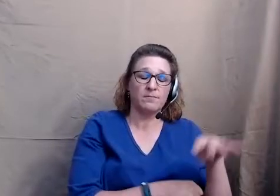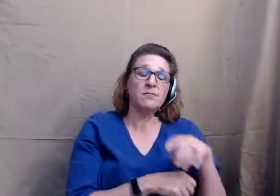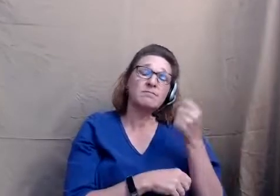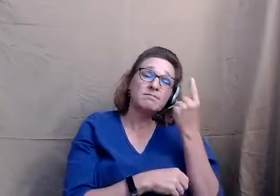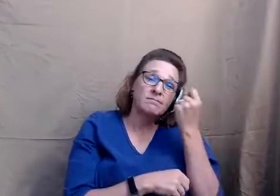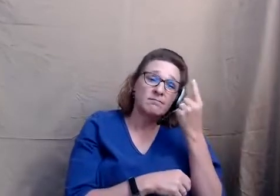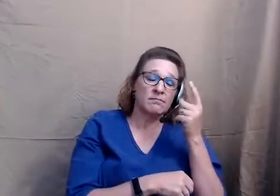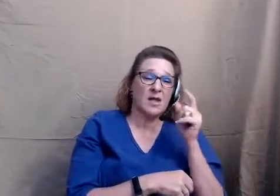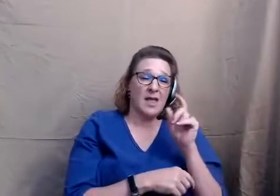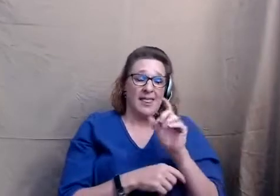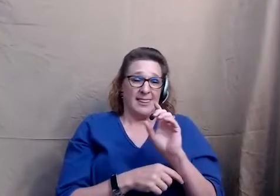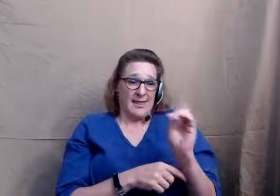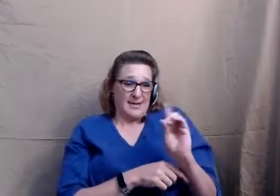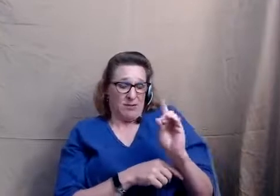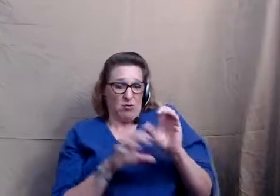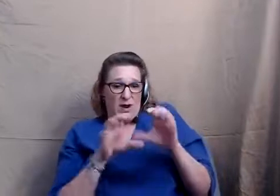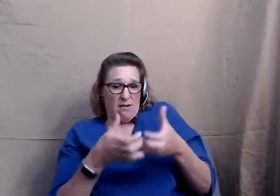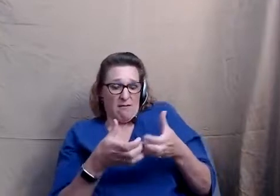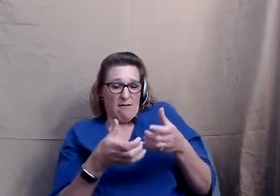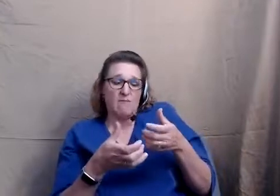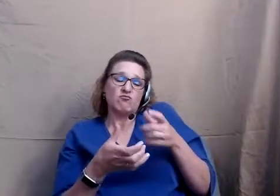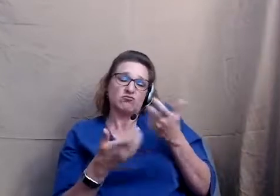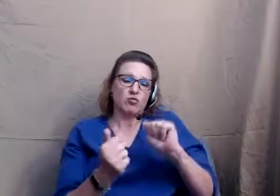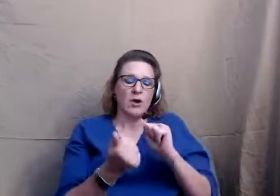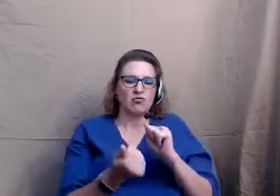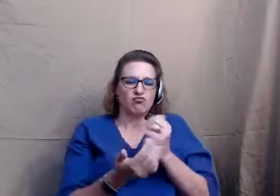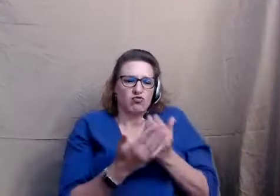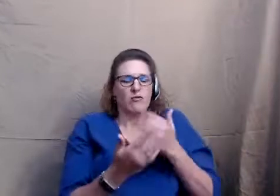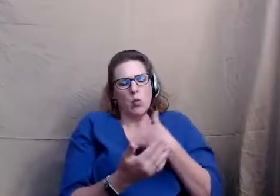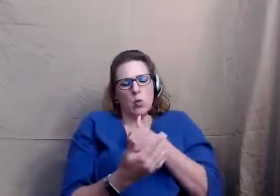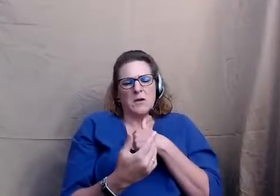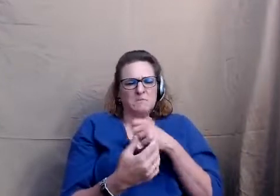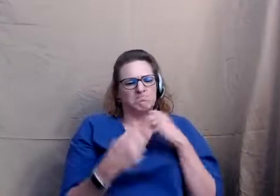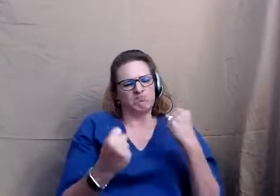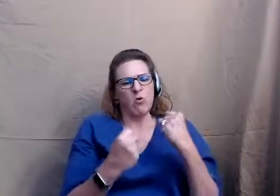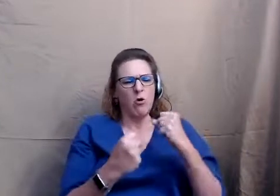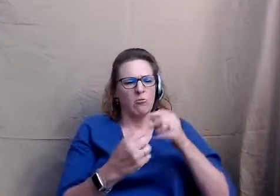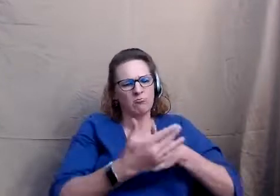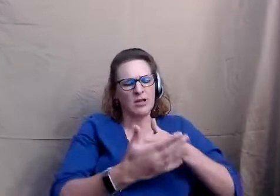attempt at that time to prove that they too could be tough on crime. So